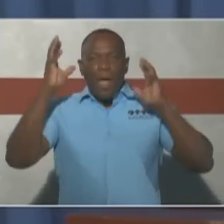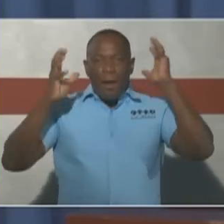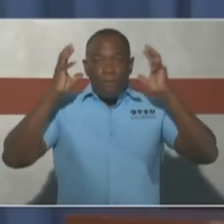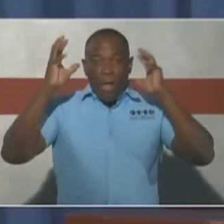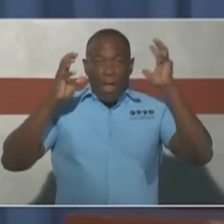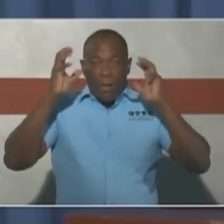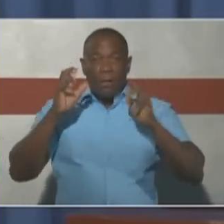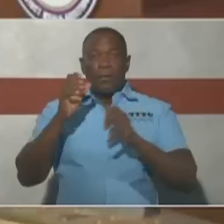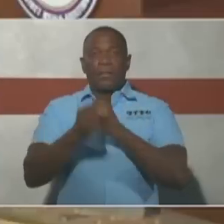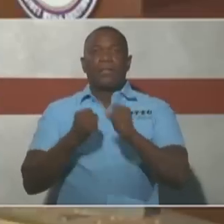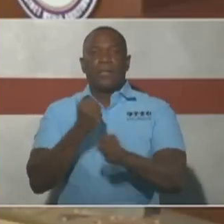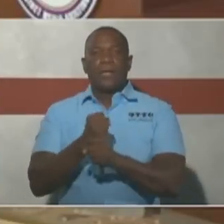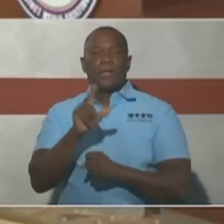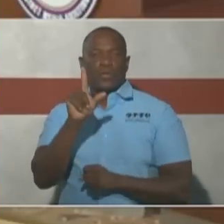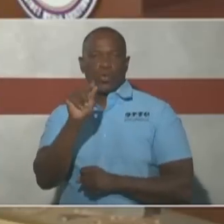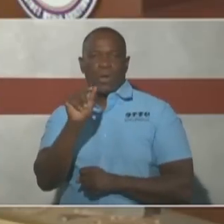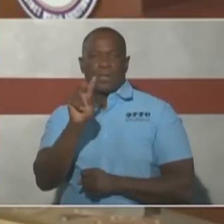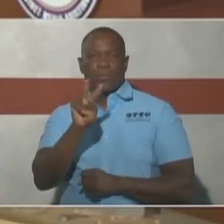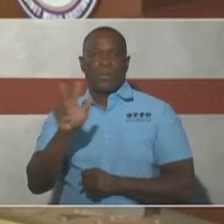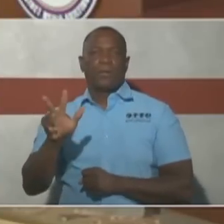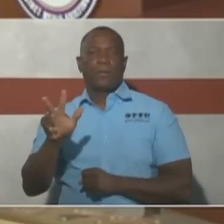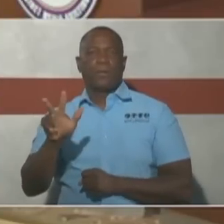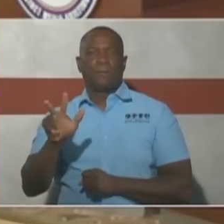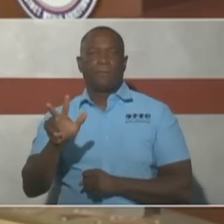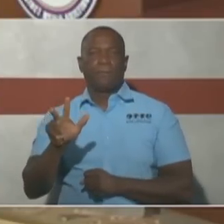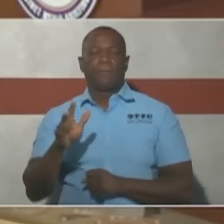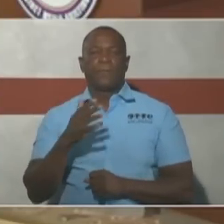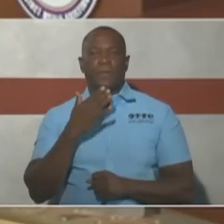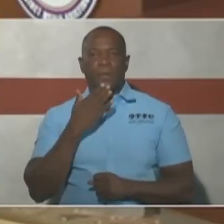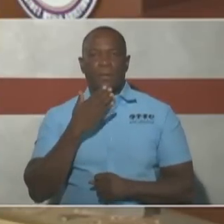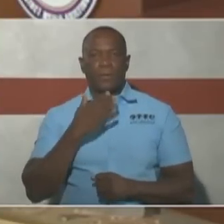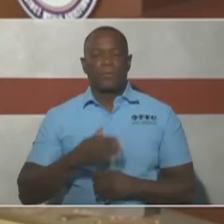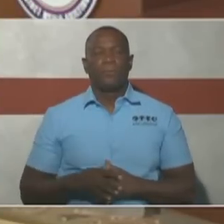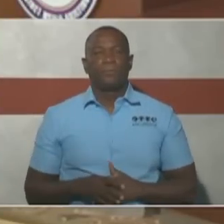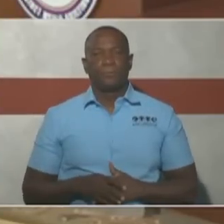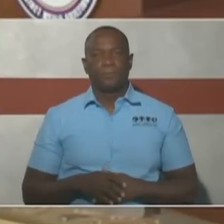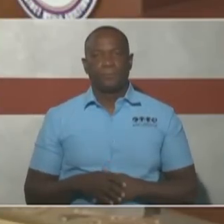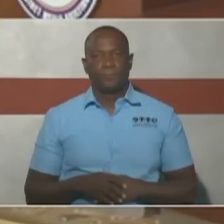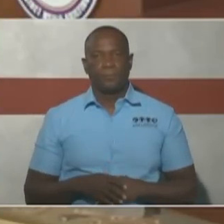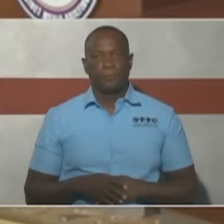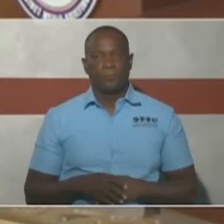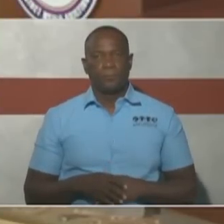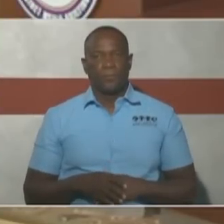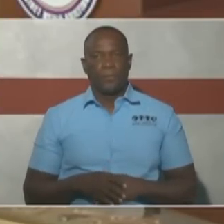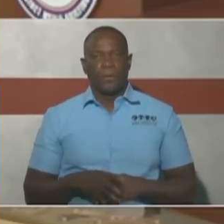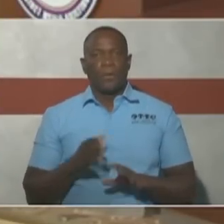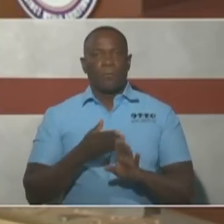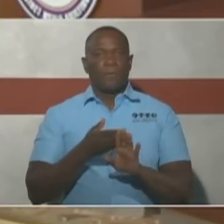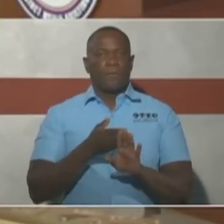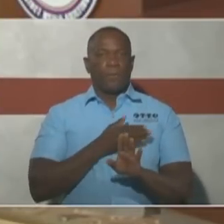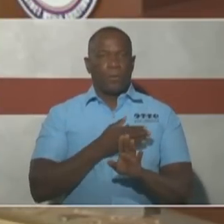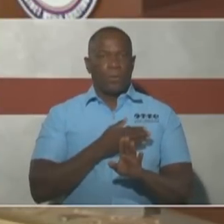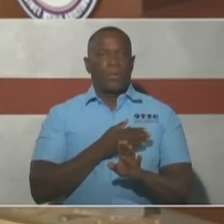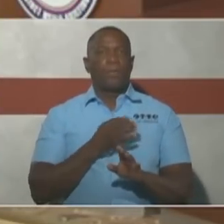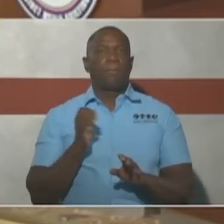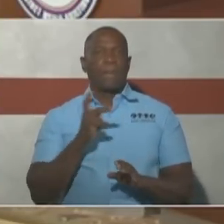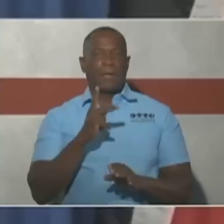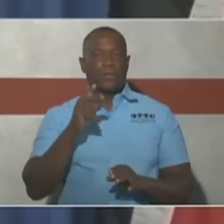personal responsibility that we can move forward and have a safe Carnival 2023. Thank you very much, Prime Minister.